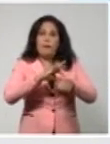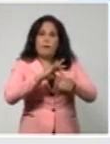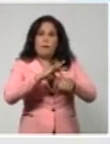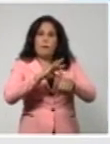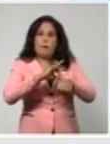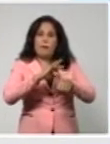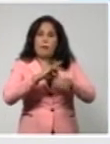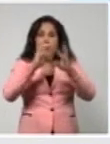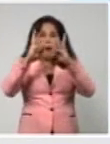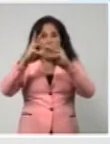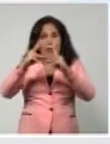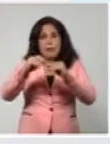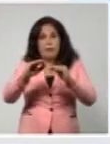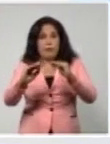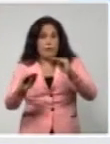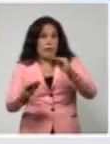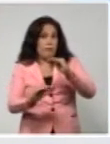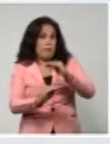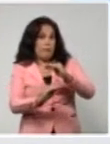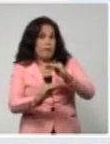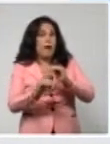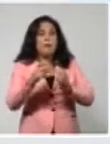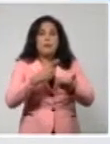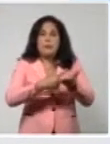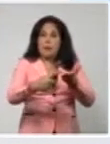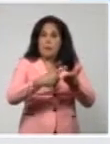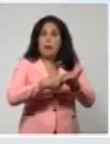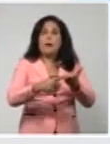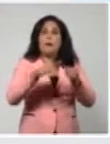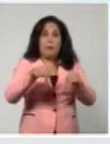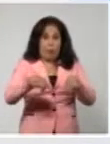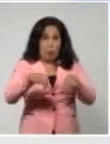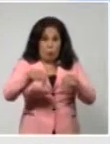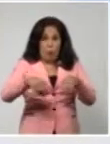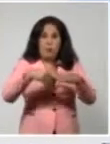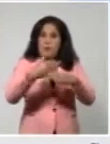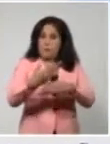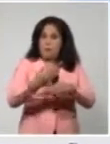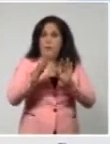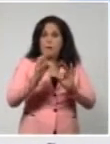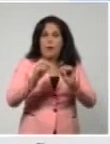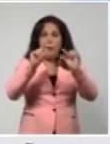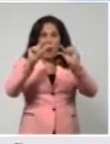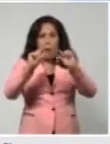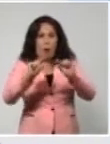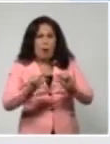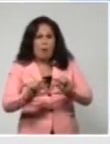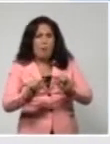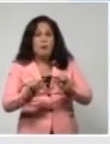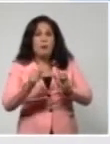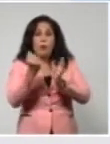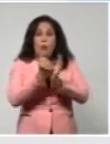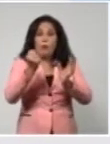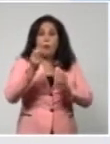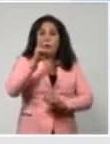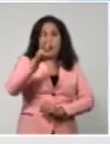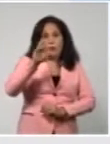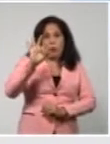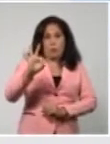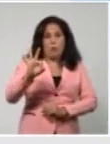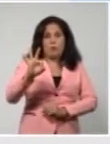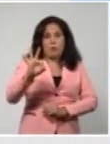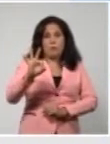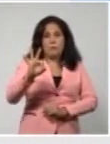Cuba. 6 are under observation, the lowest number we've had over recent weeks. There are